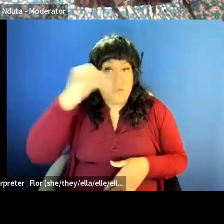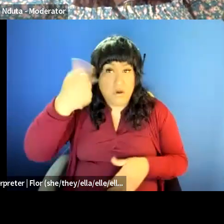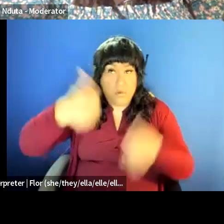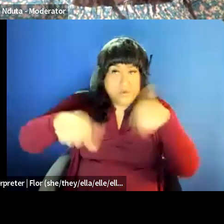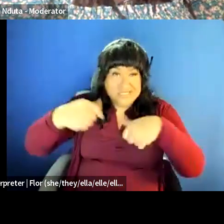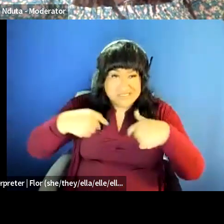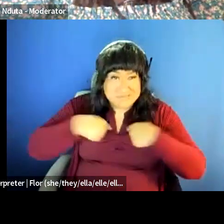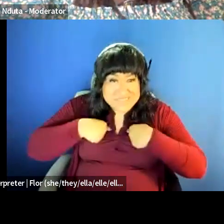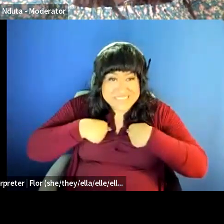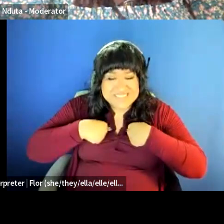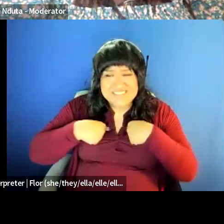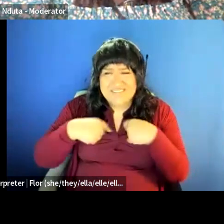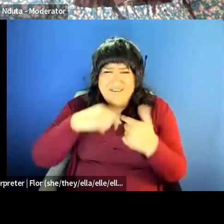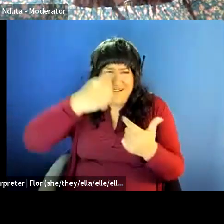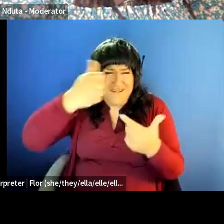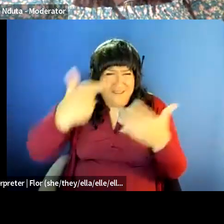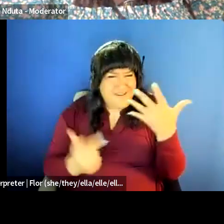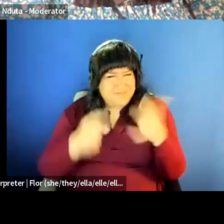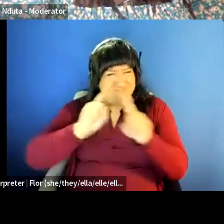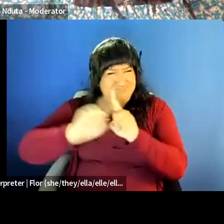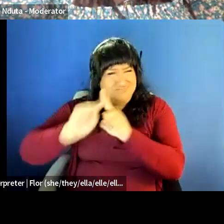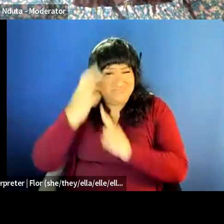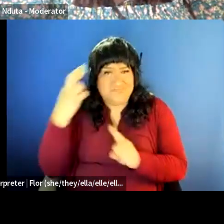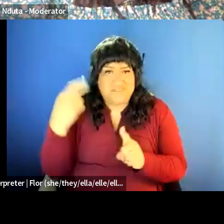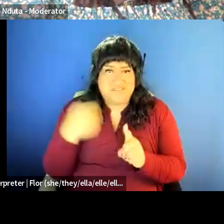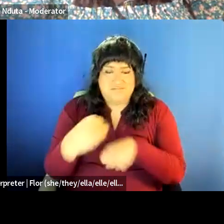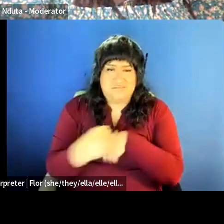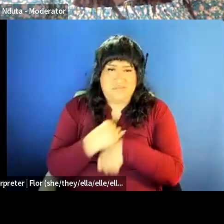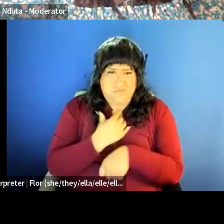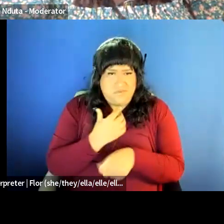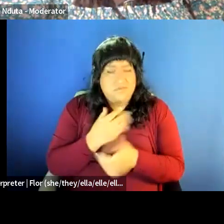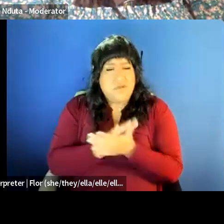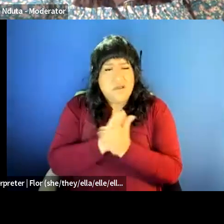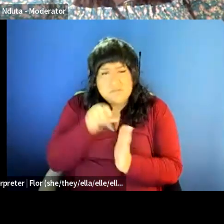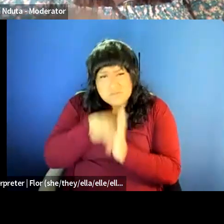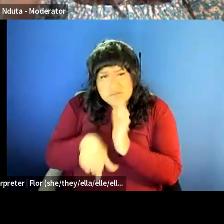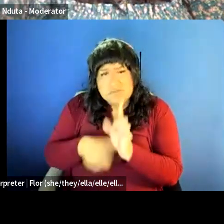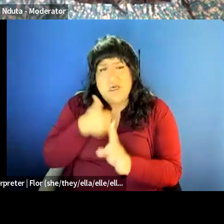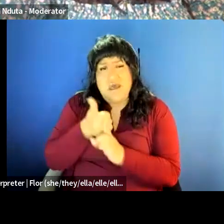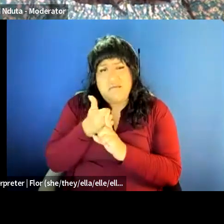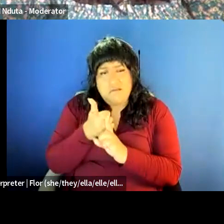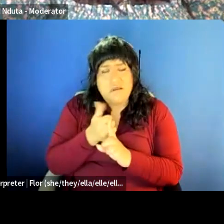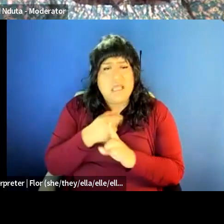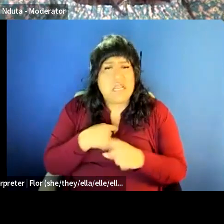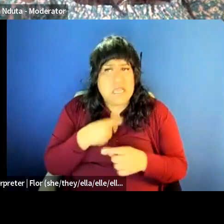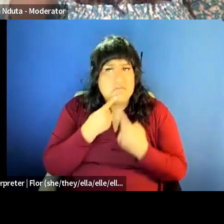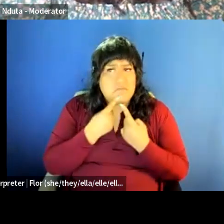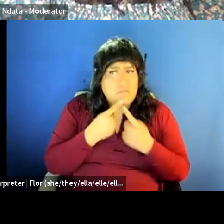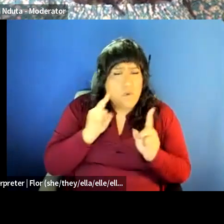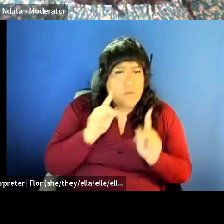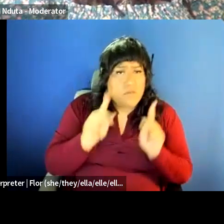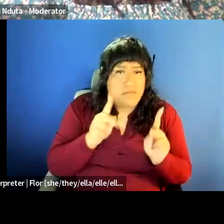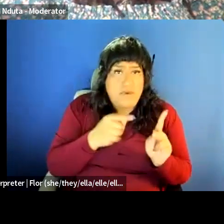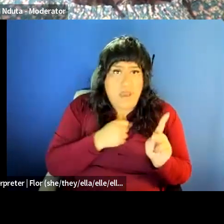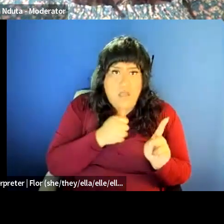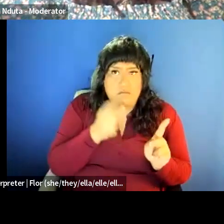It was all of these things. So I was suicidal, and I ended up telling people, because I didn't know then you're not